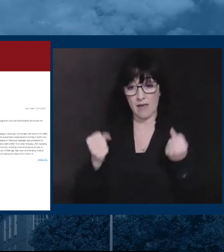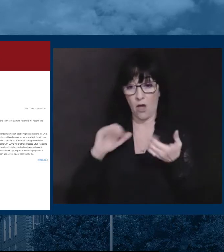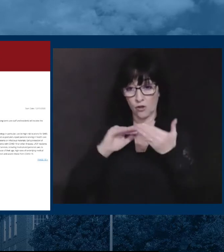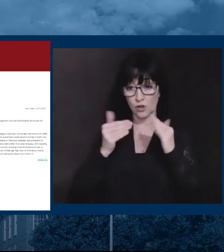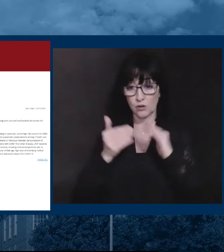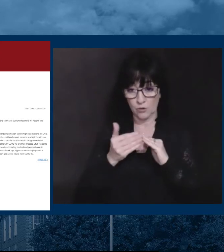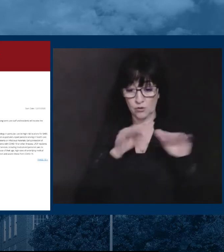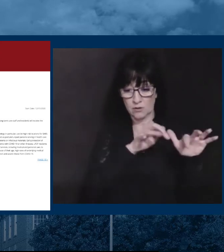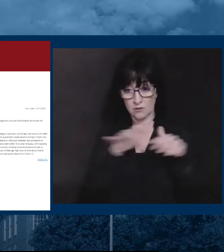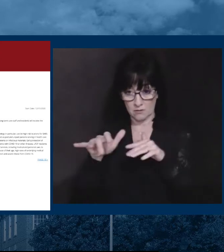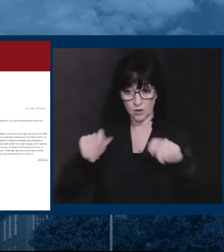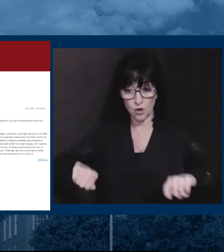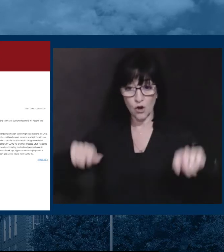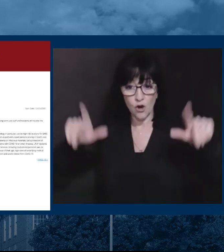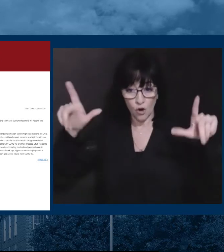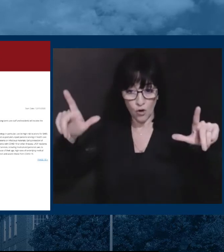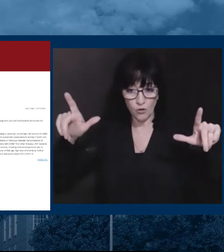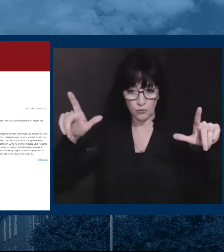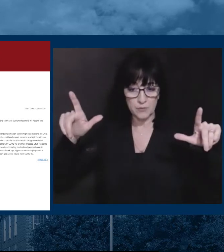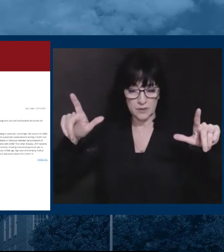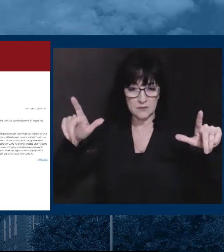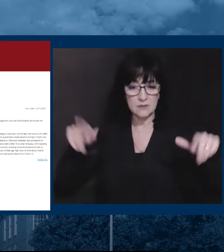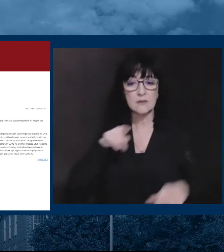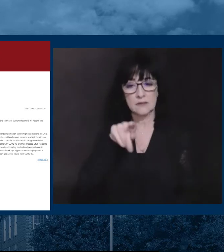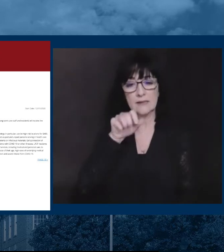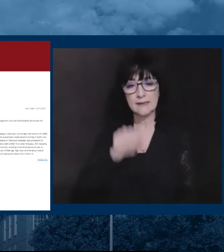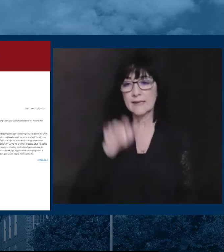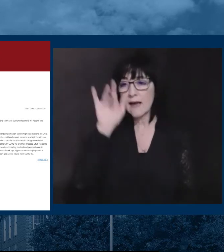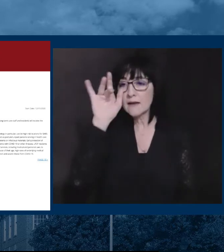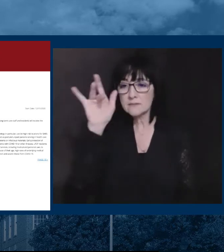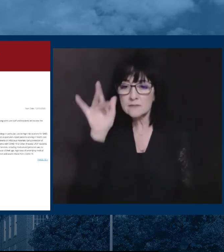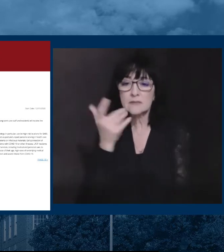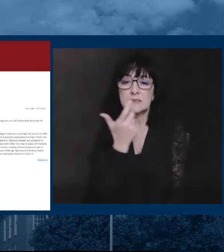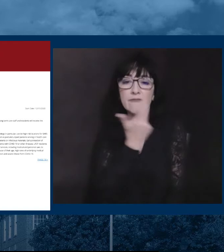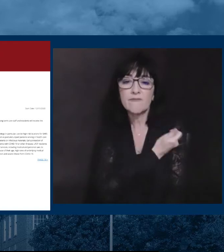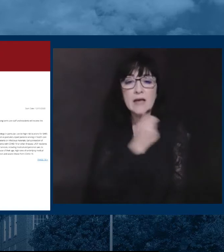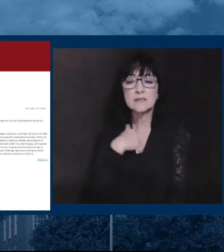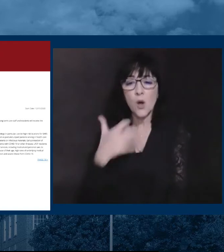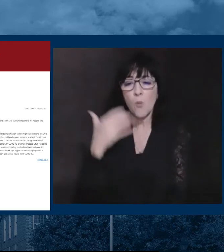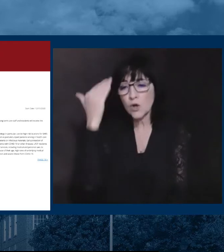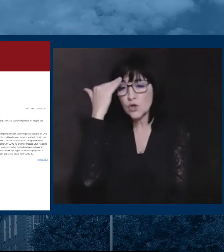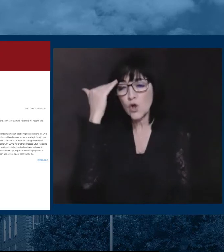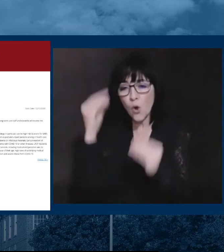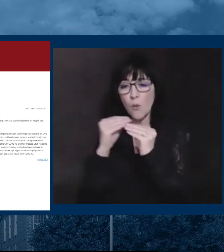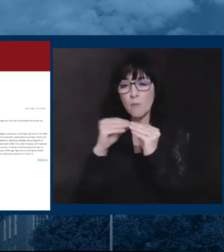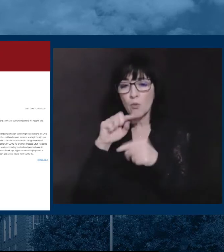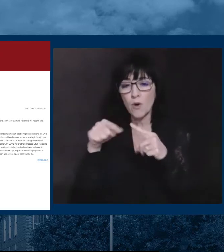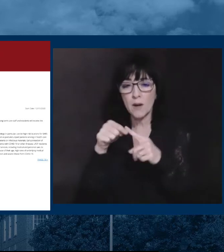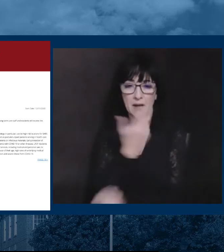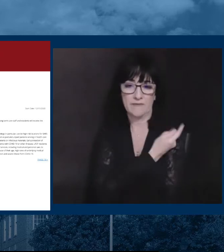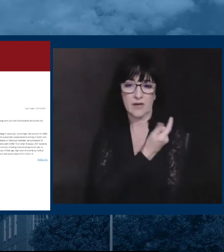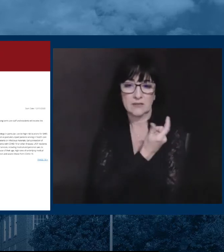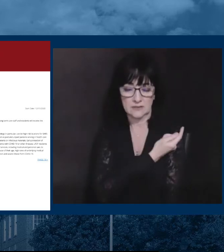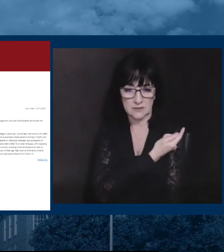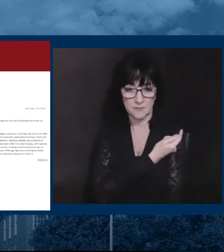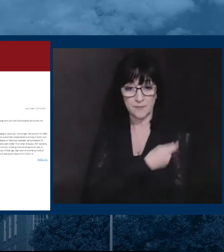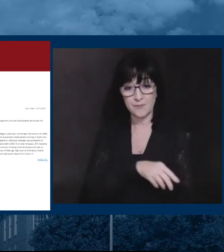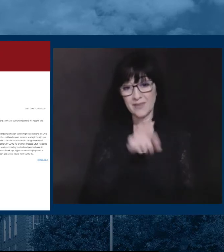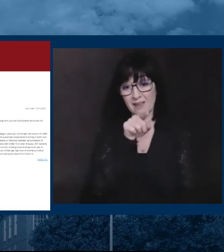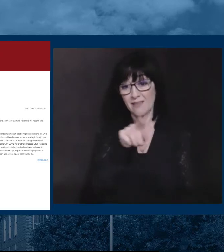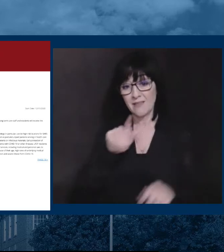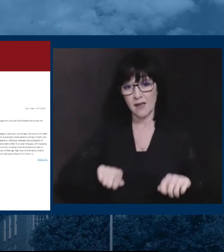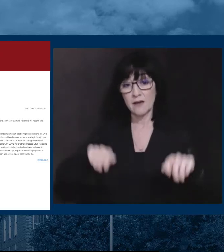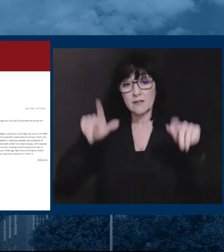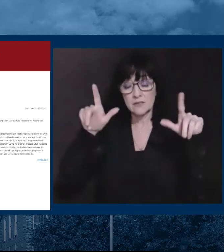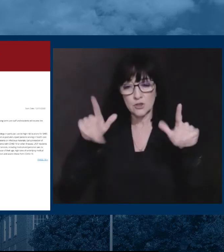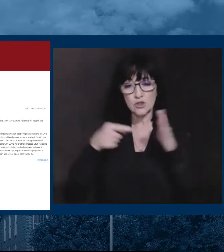more information that we're tracking around the vaccines. Now, this page just shows you who are